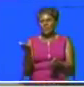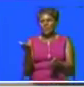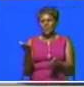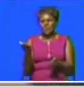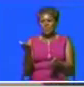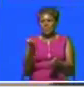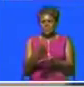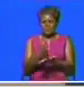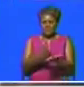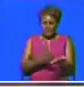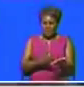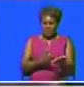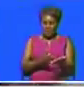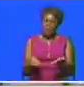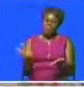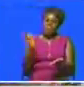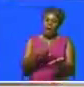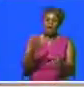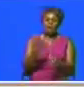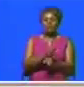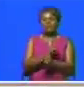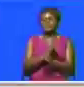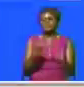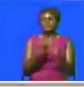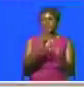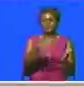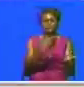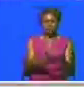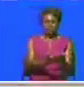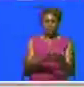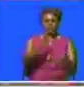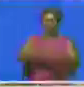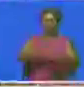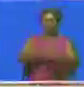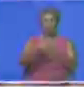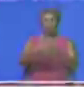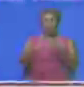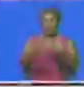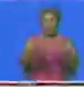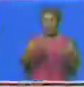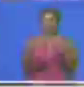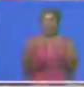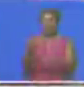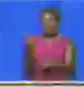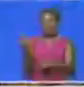Although the sector is yet to fully recover, continued arrivals is sure sign of resilience.